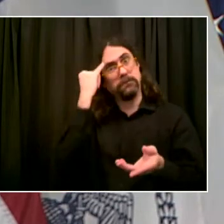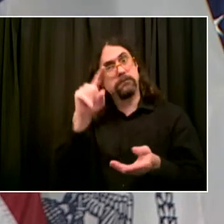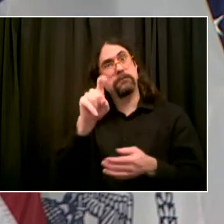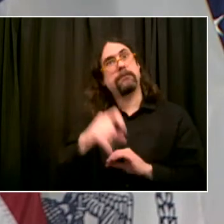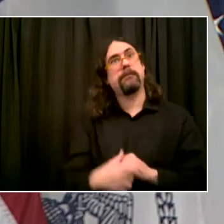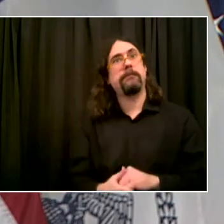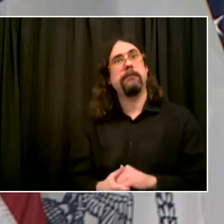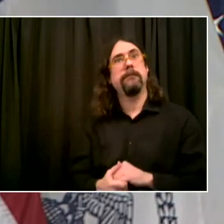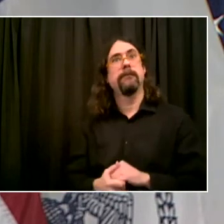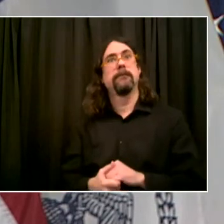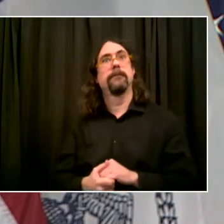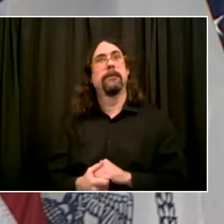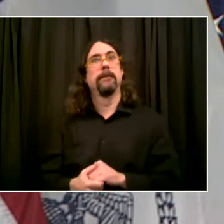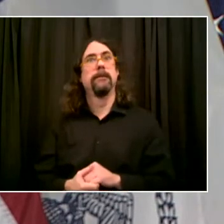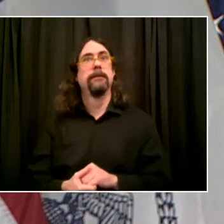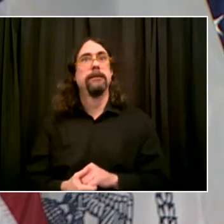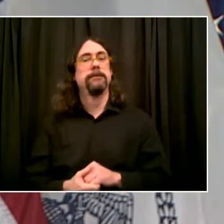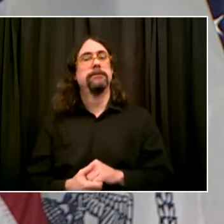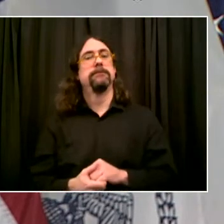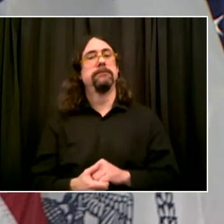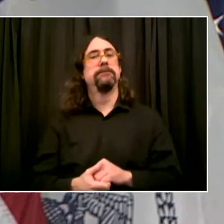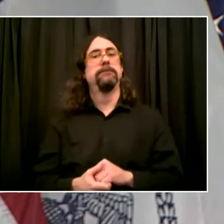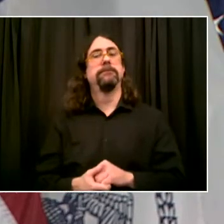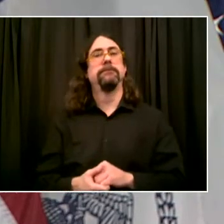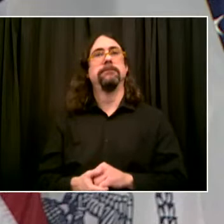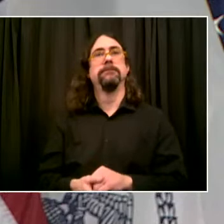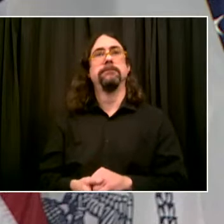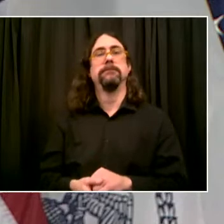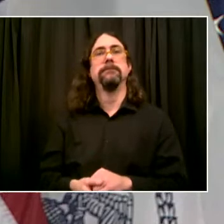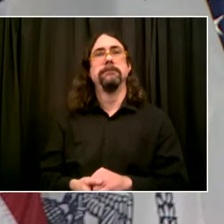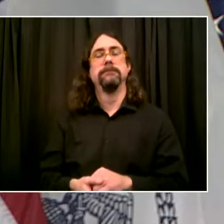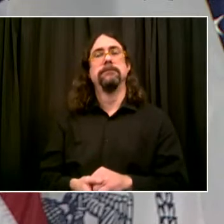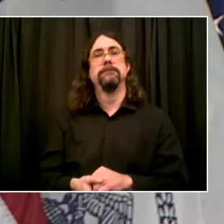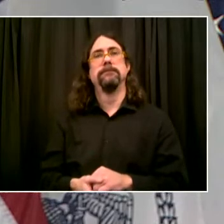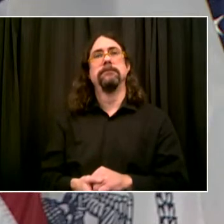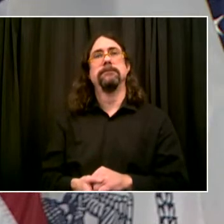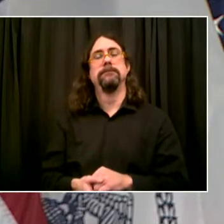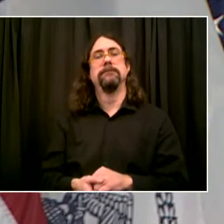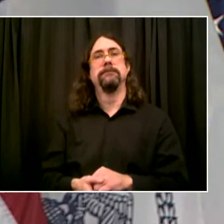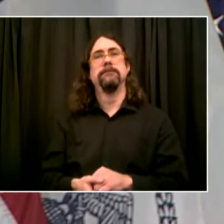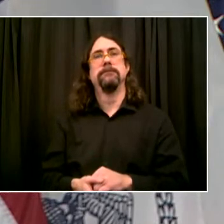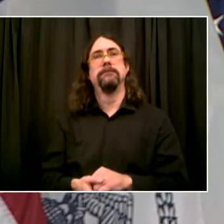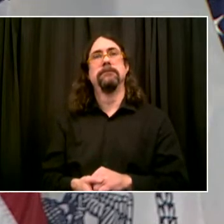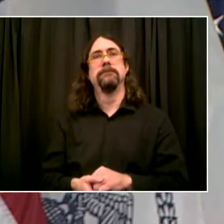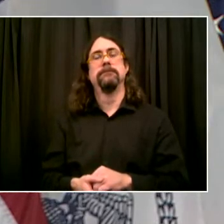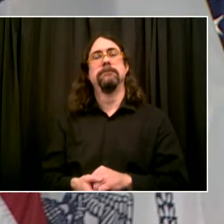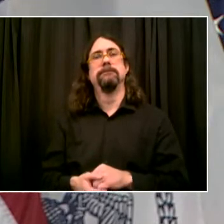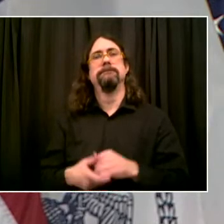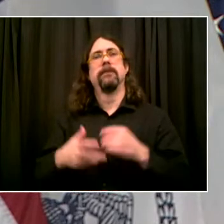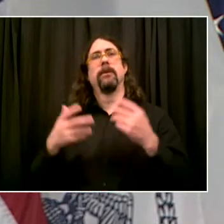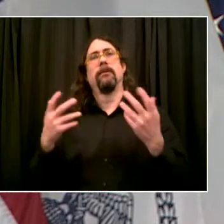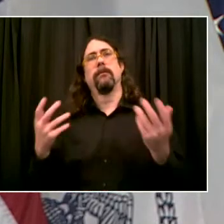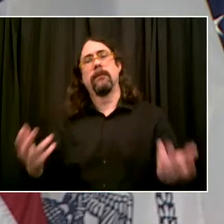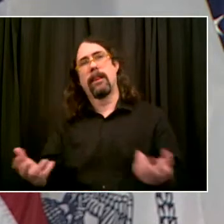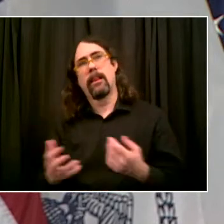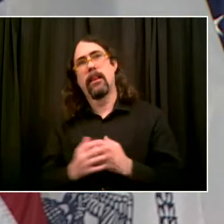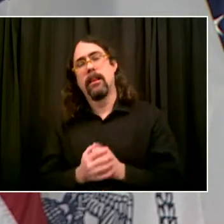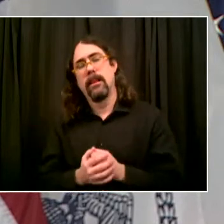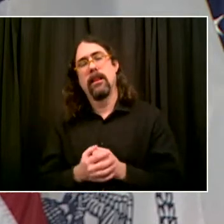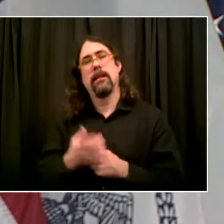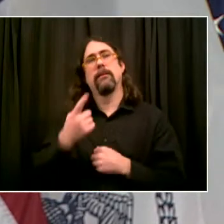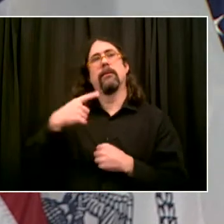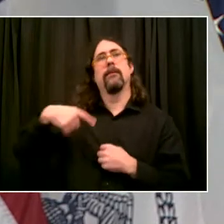are reaching the folks who are most vulnerable, we're going to have to make sure they get both sufficient supply